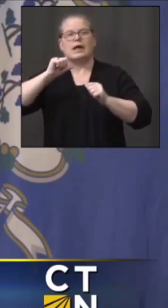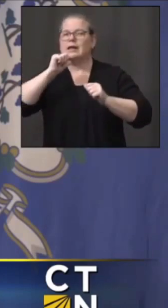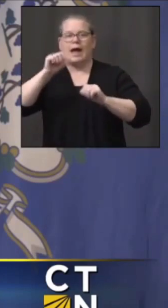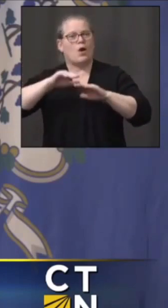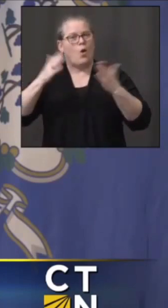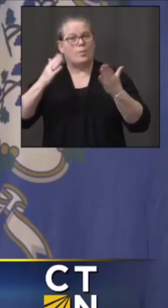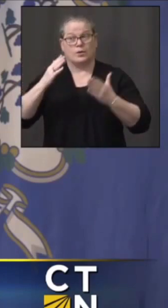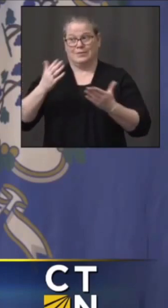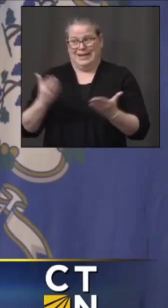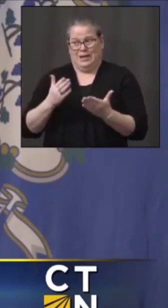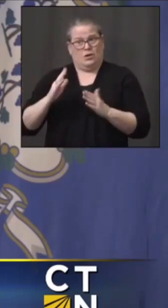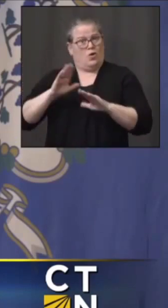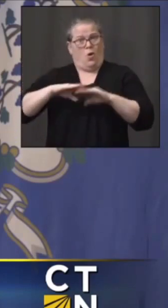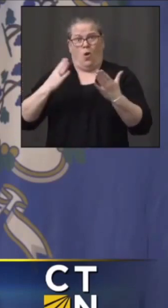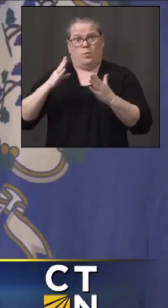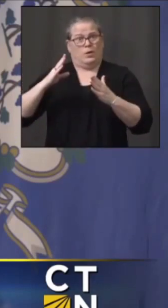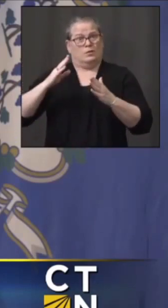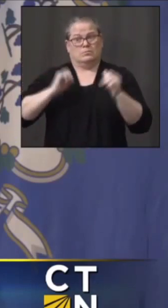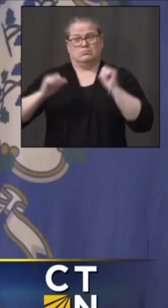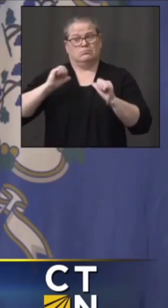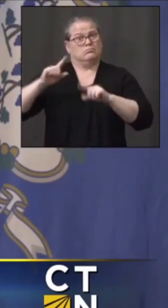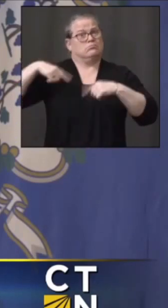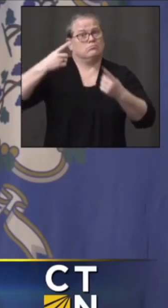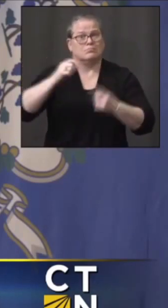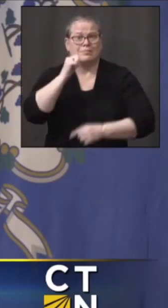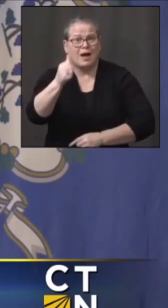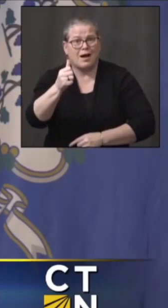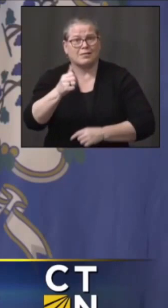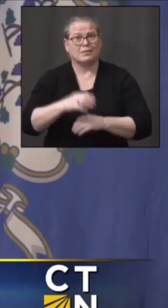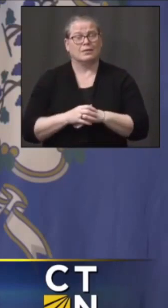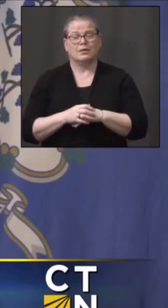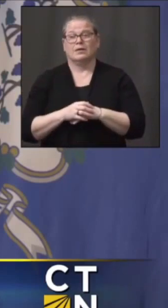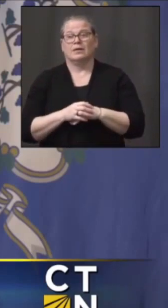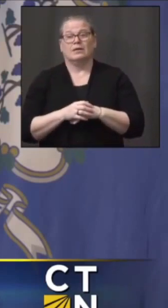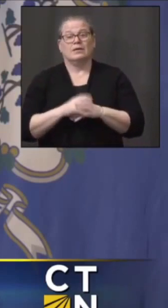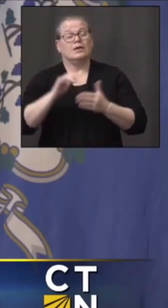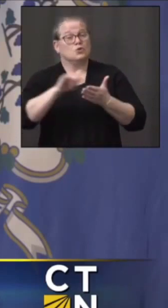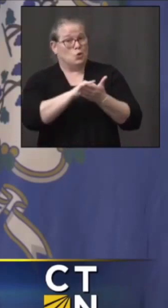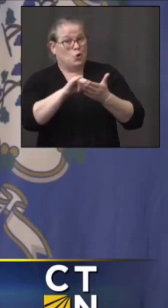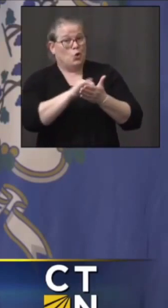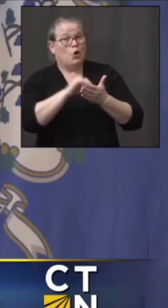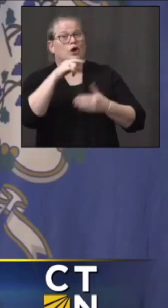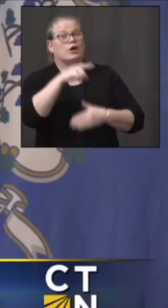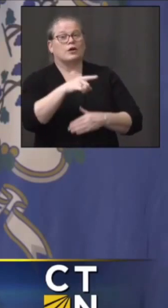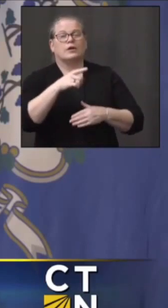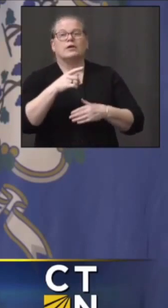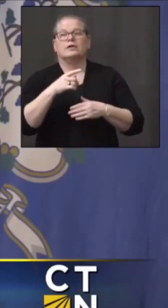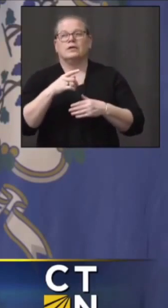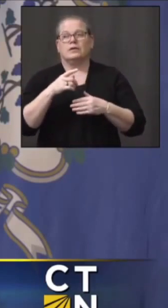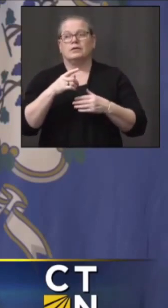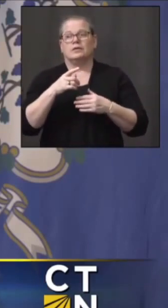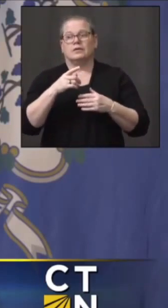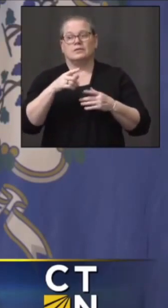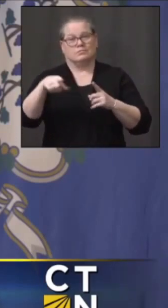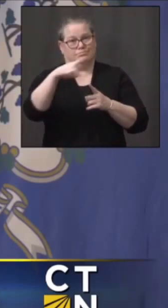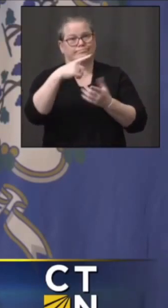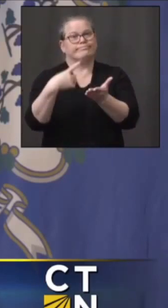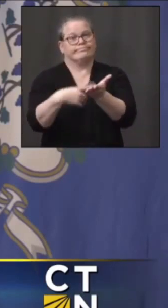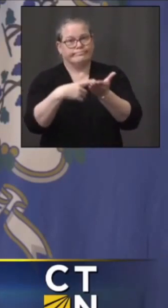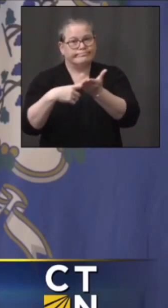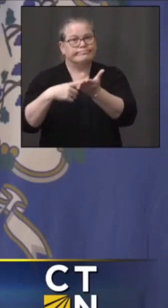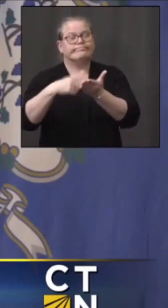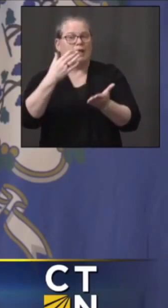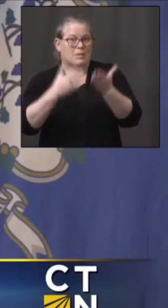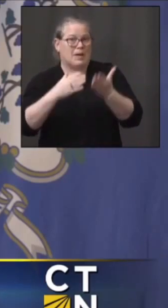been open. Down in New York, I do know that New York maybe is looking at bars and restaurants in New